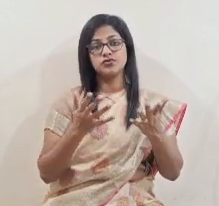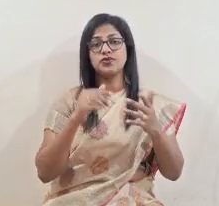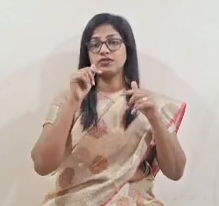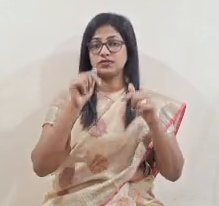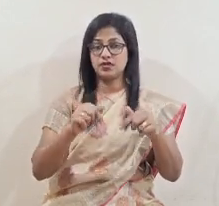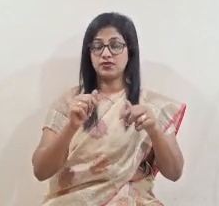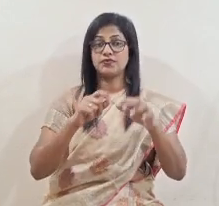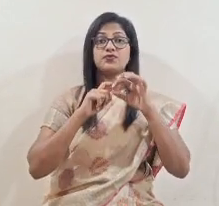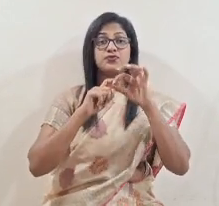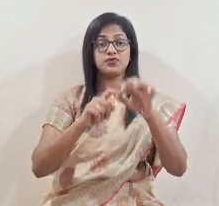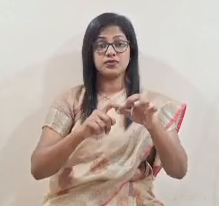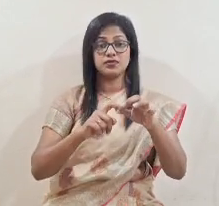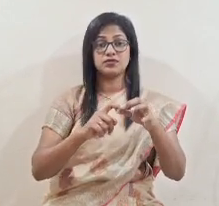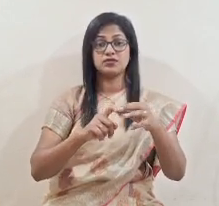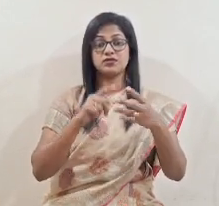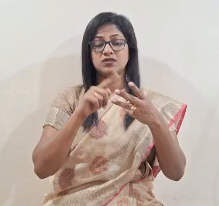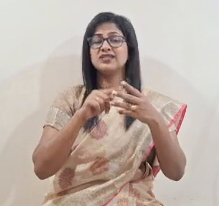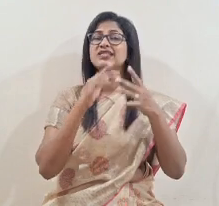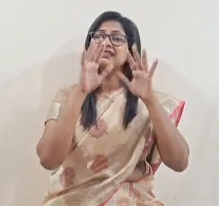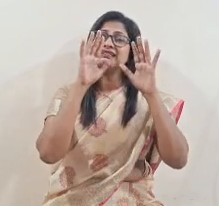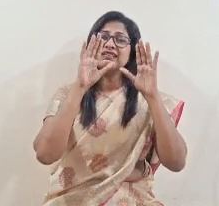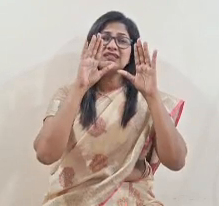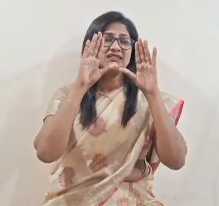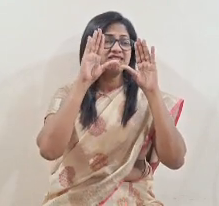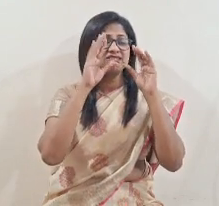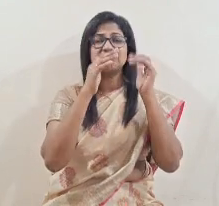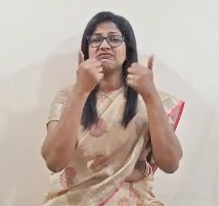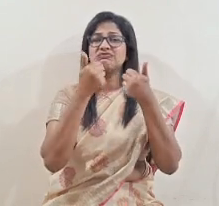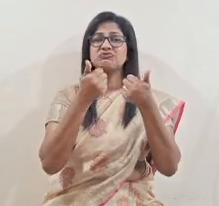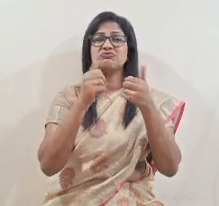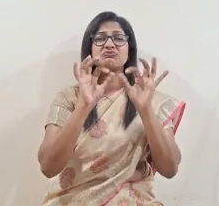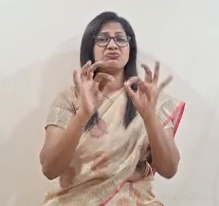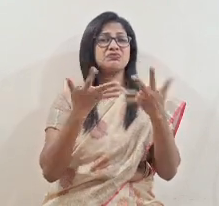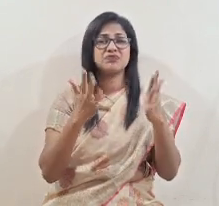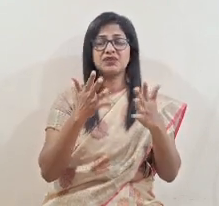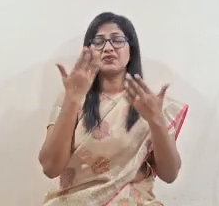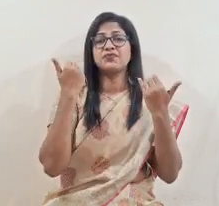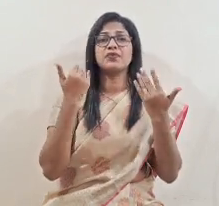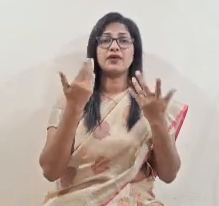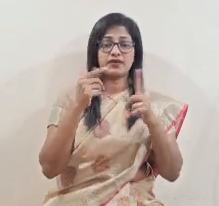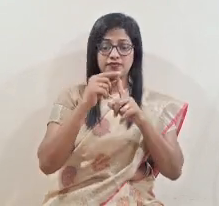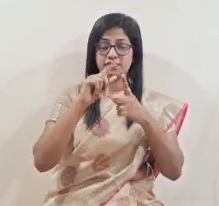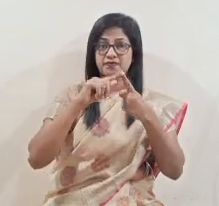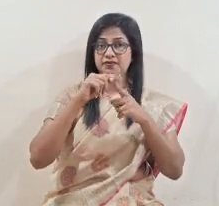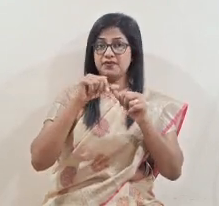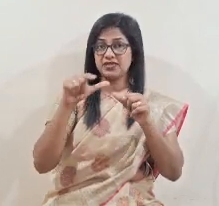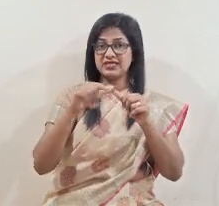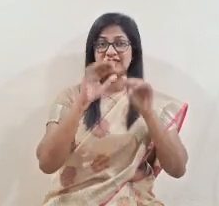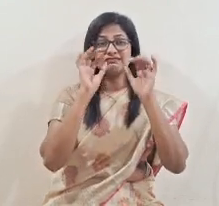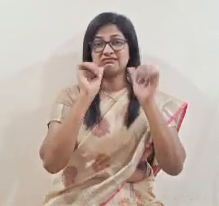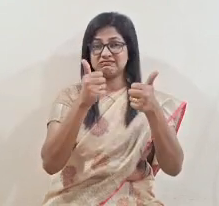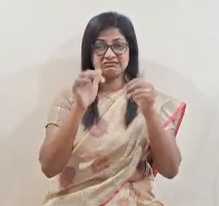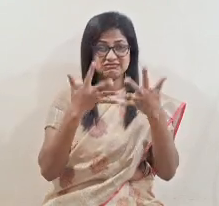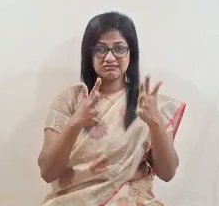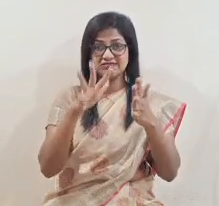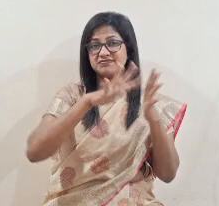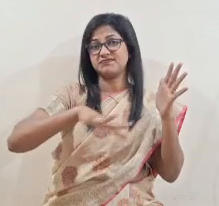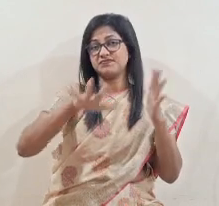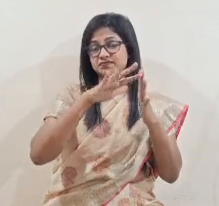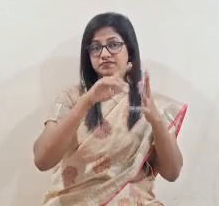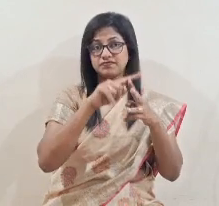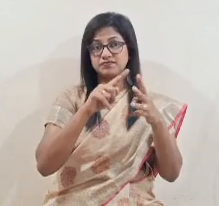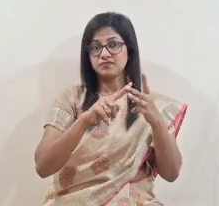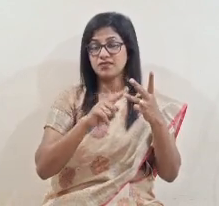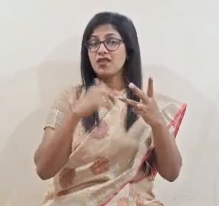So now the question is, why is it so poor? These poor PTAL values is because when